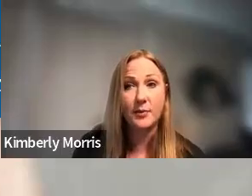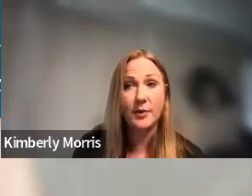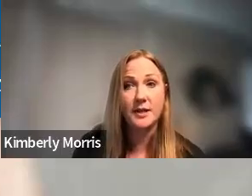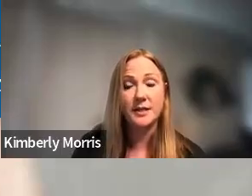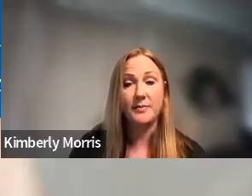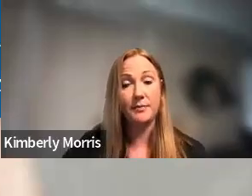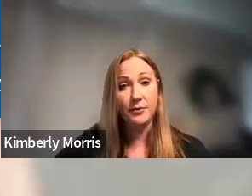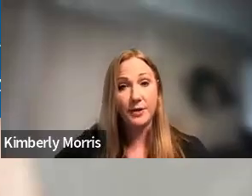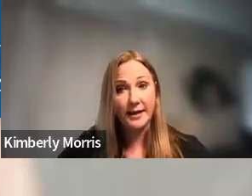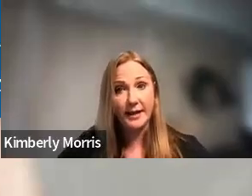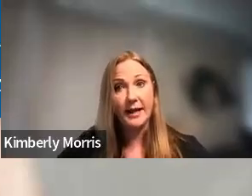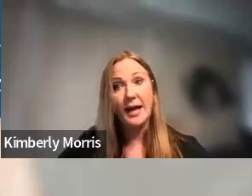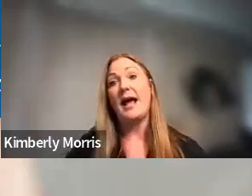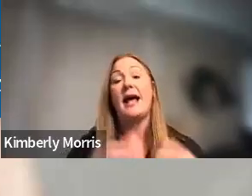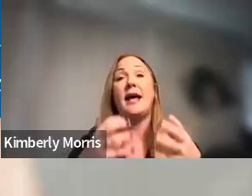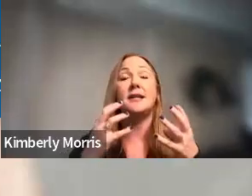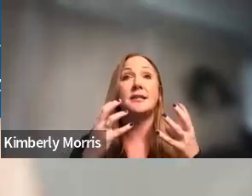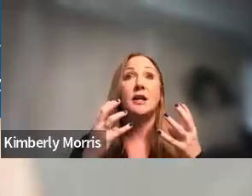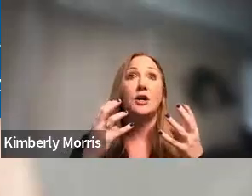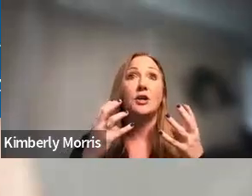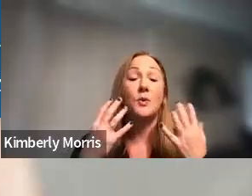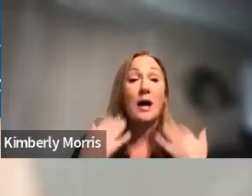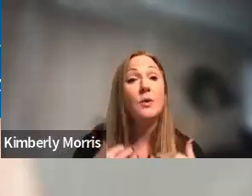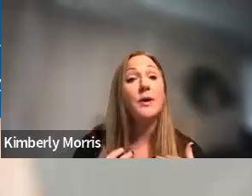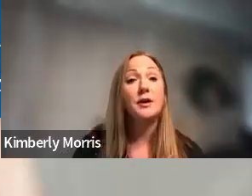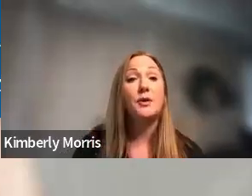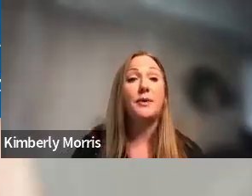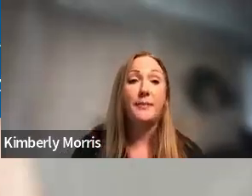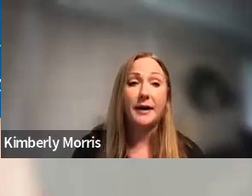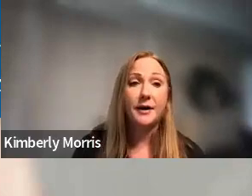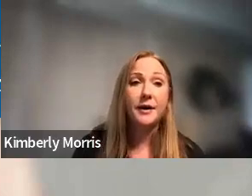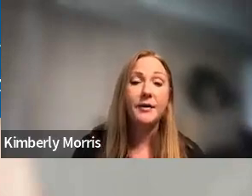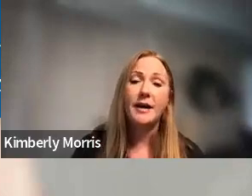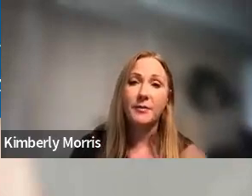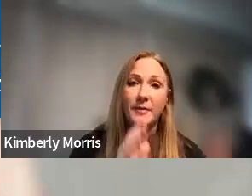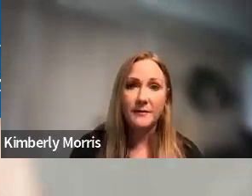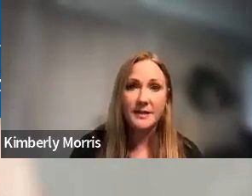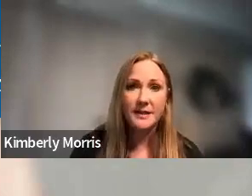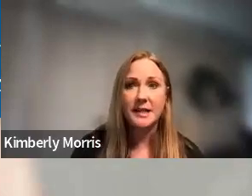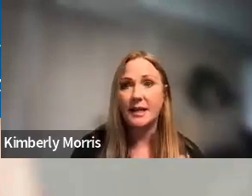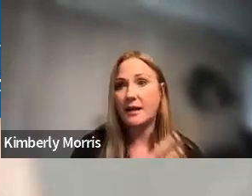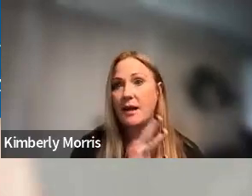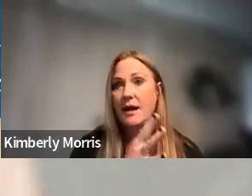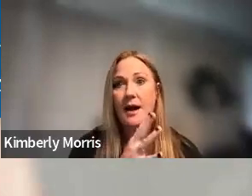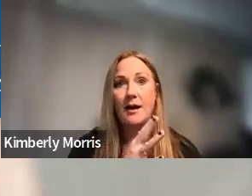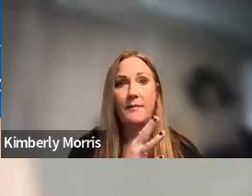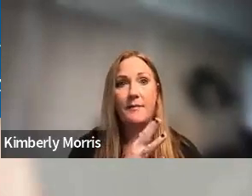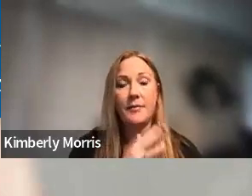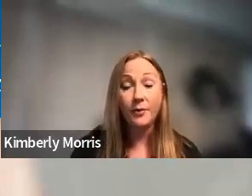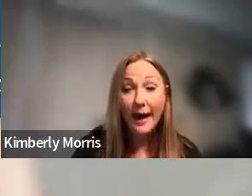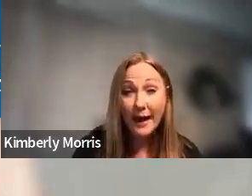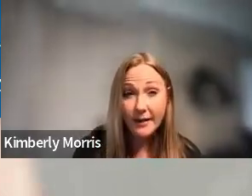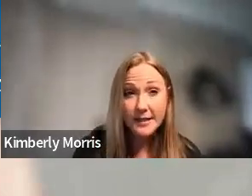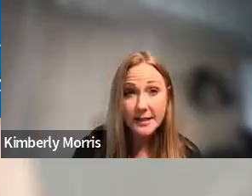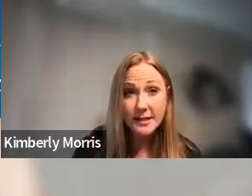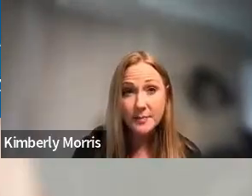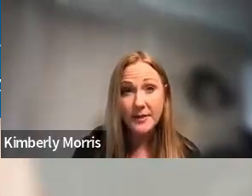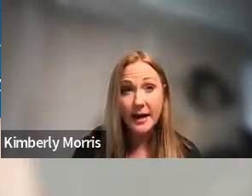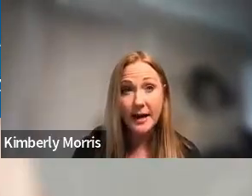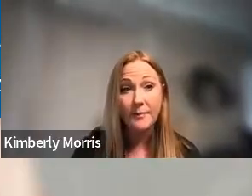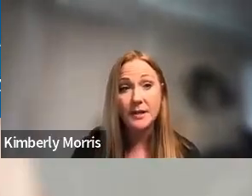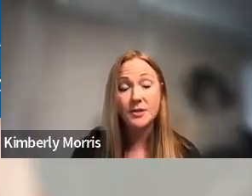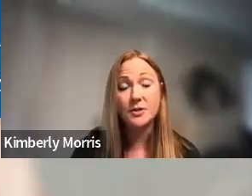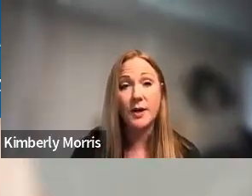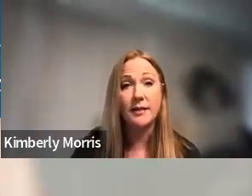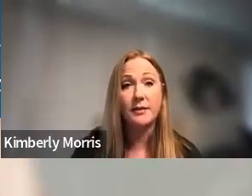airway standpoint, to be breathing and swallowing a little bit better from infancy through adolescence,